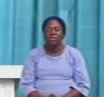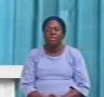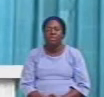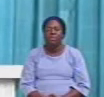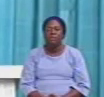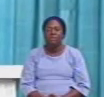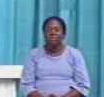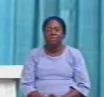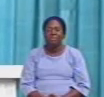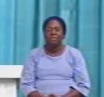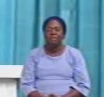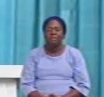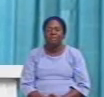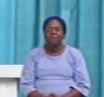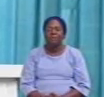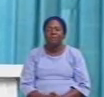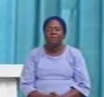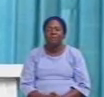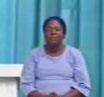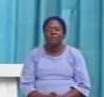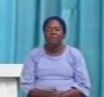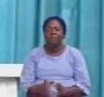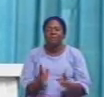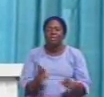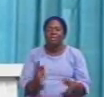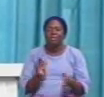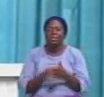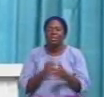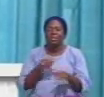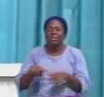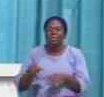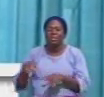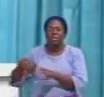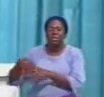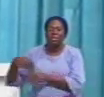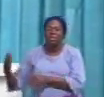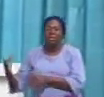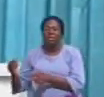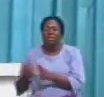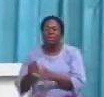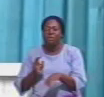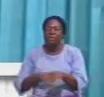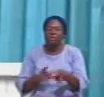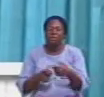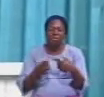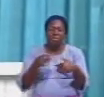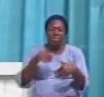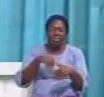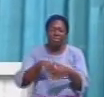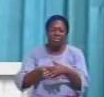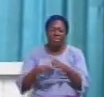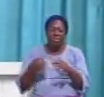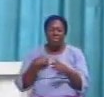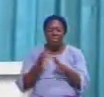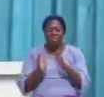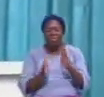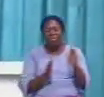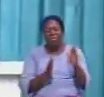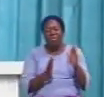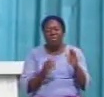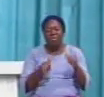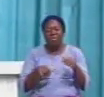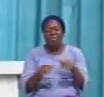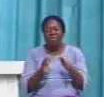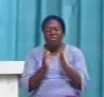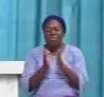Those who are still outside, it's time to come inside. We are preparing ourselves. We